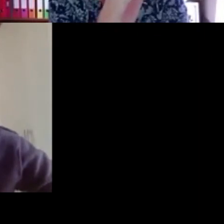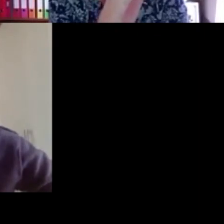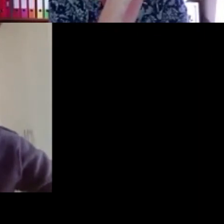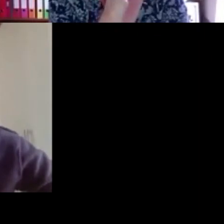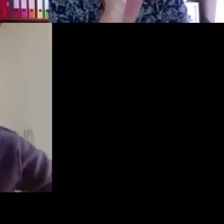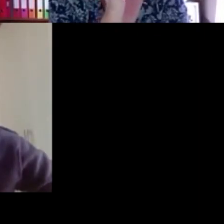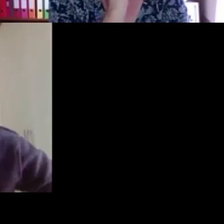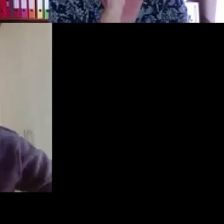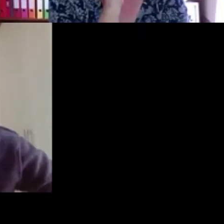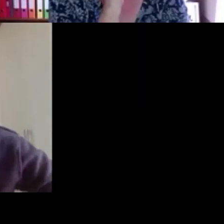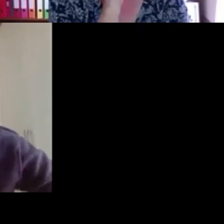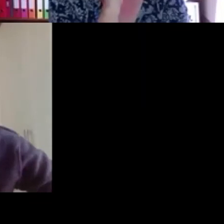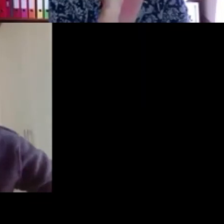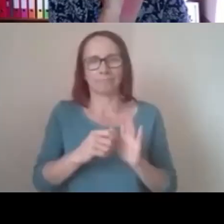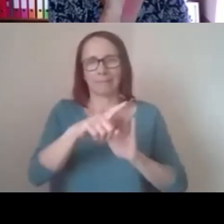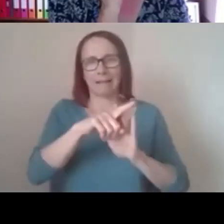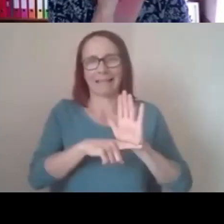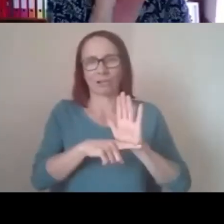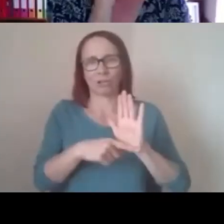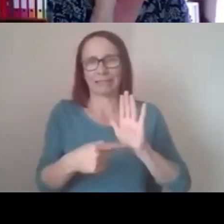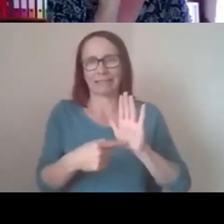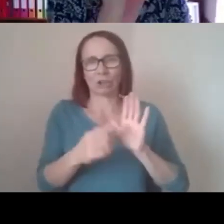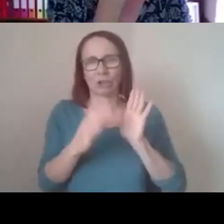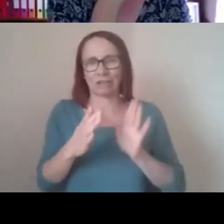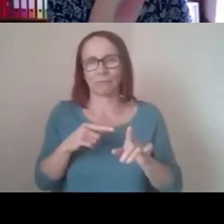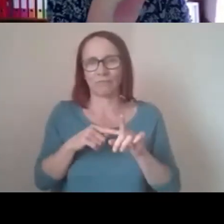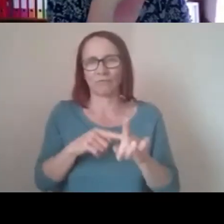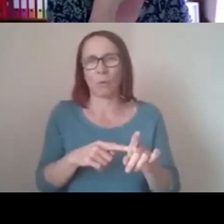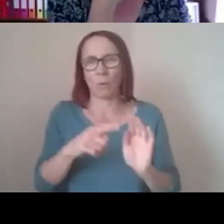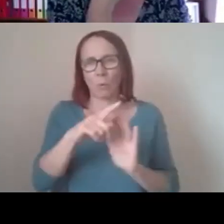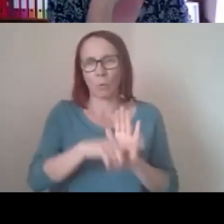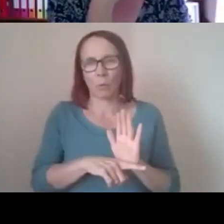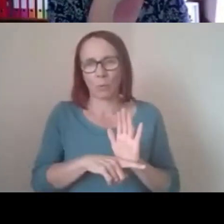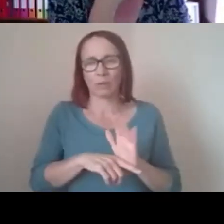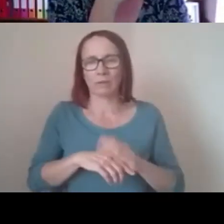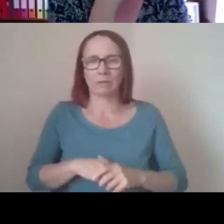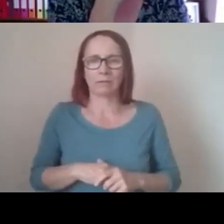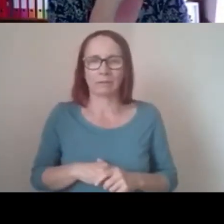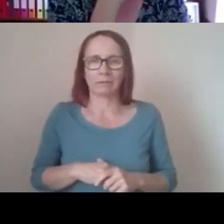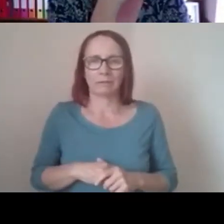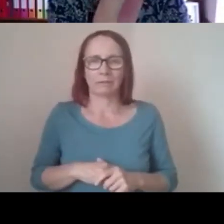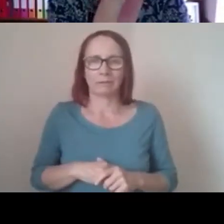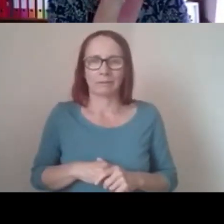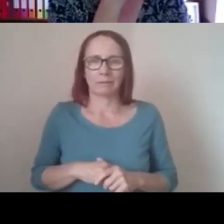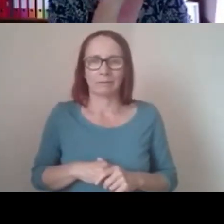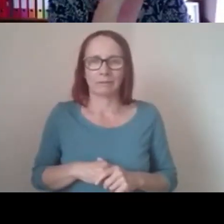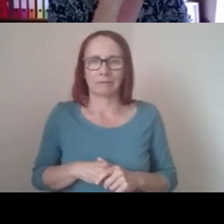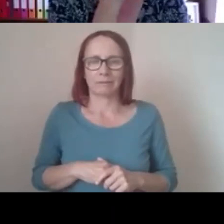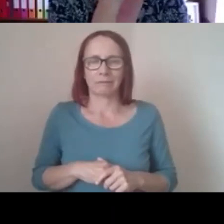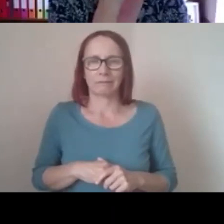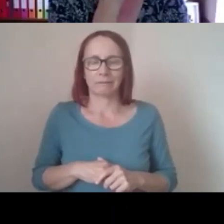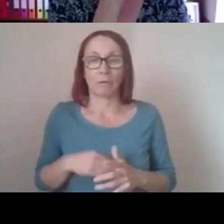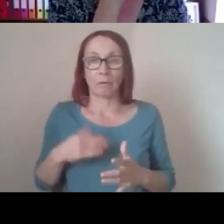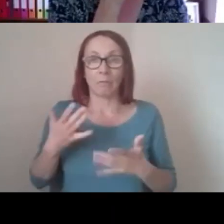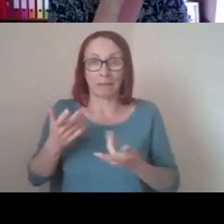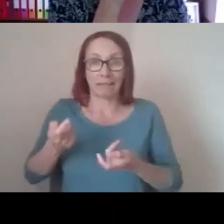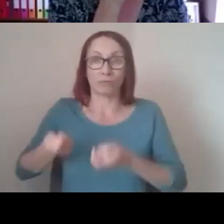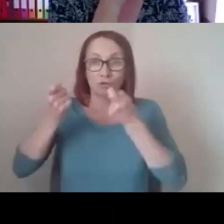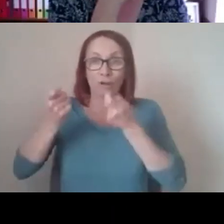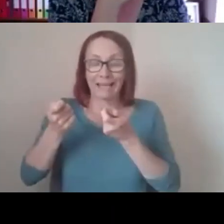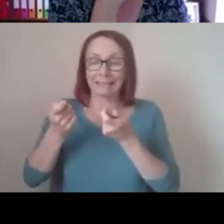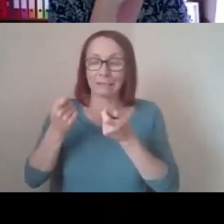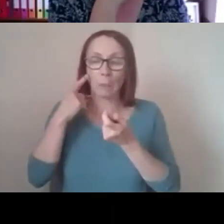bound by legislation at the moment. So it is something that has been raised, and we're looking